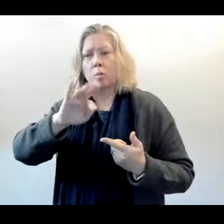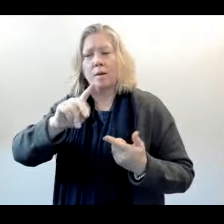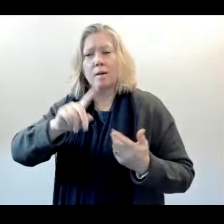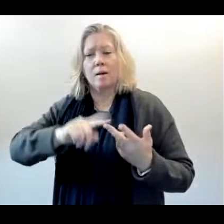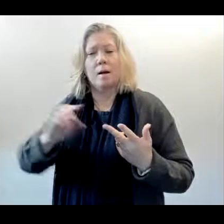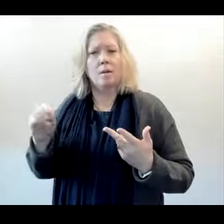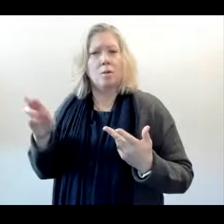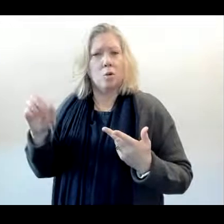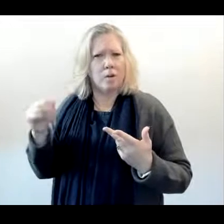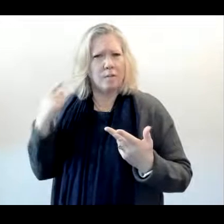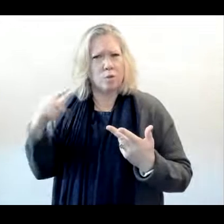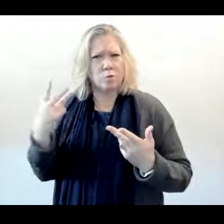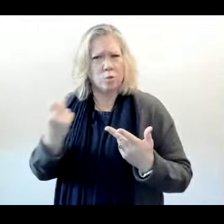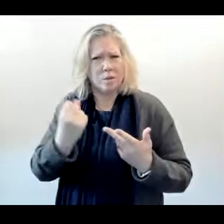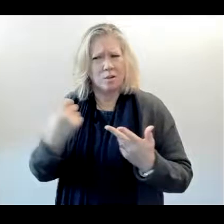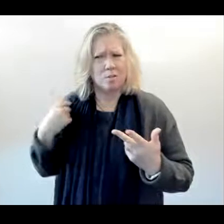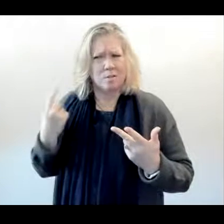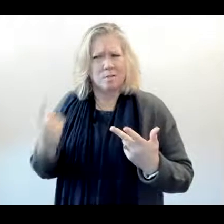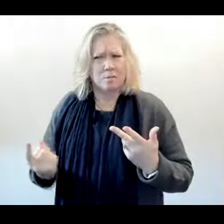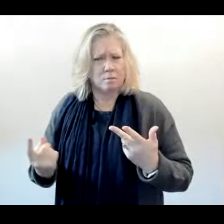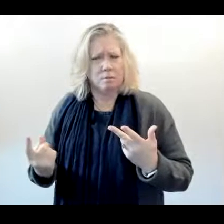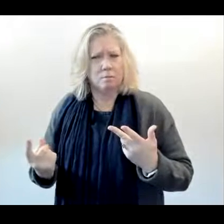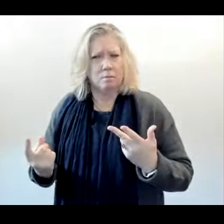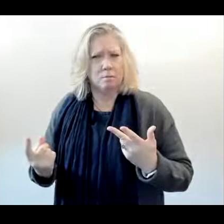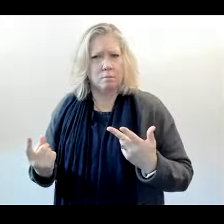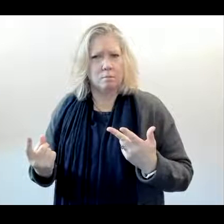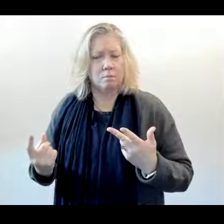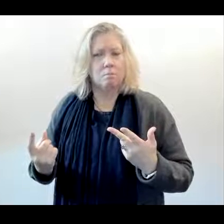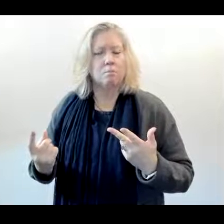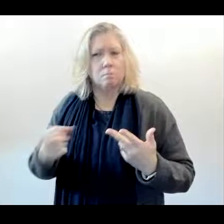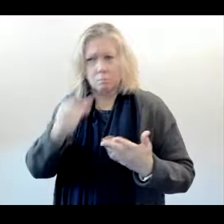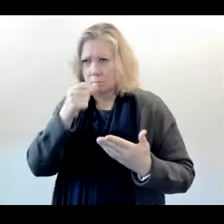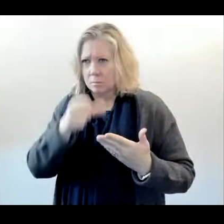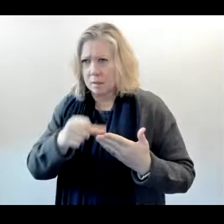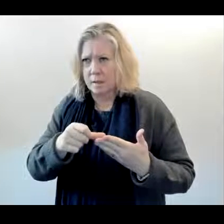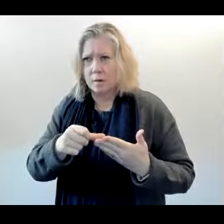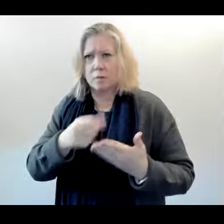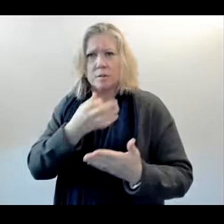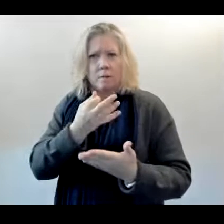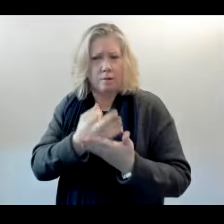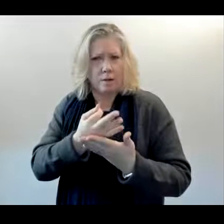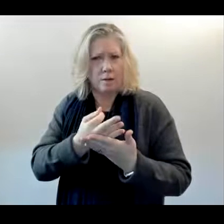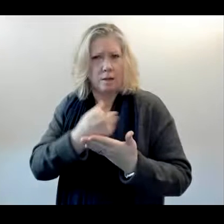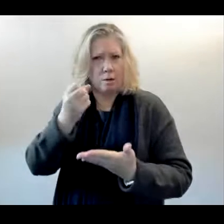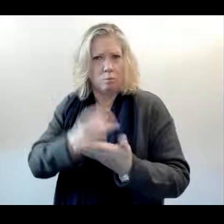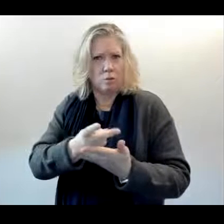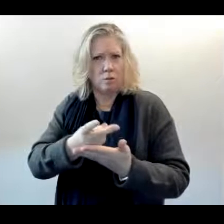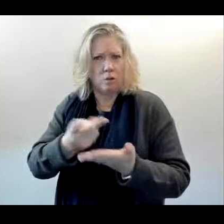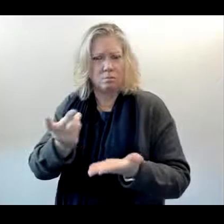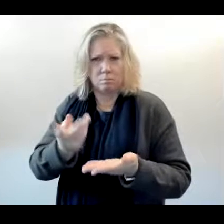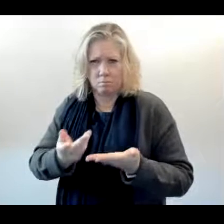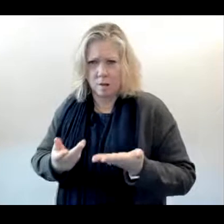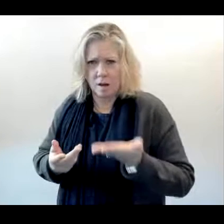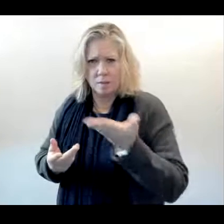now. I have submitted letters of funding approval for